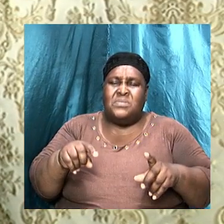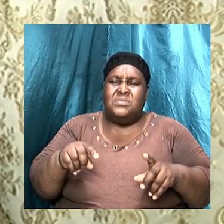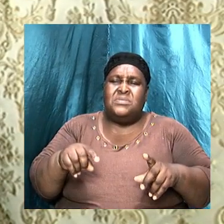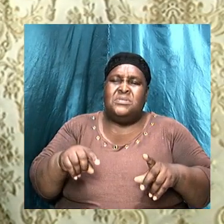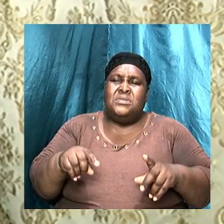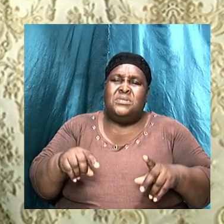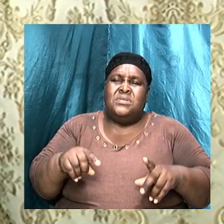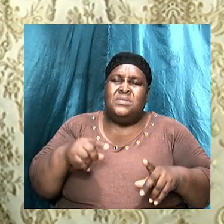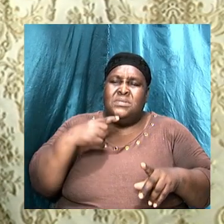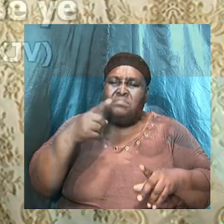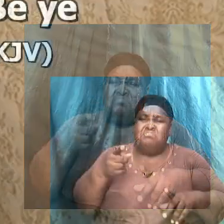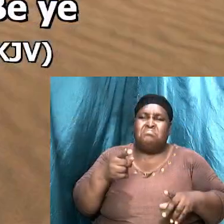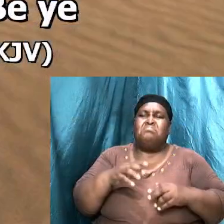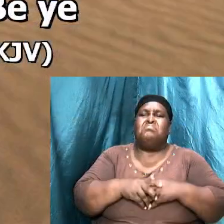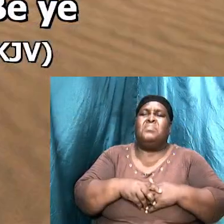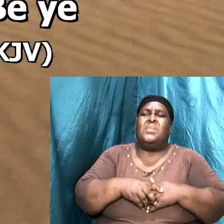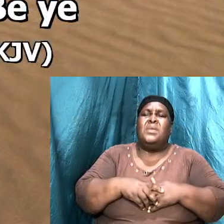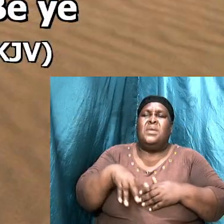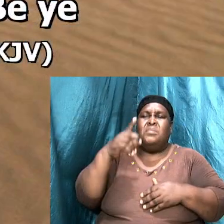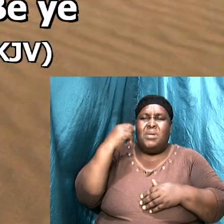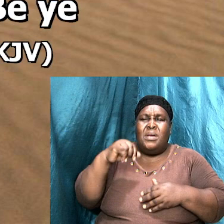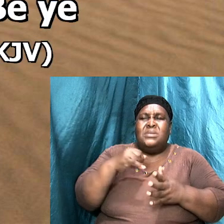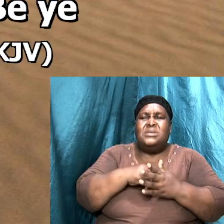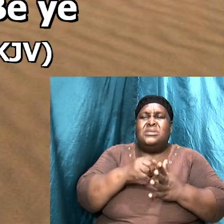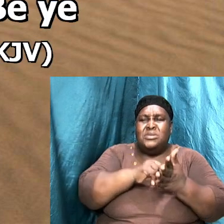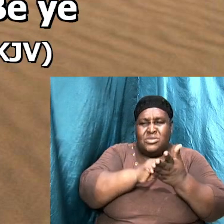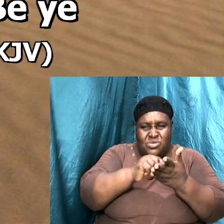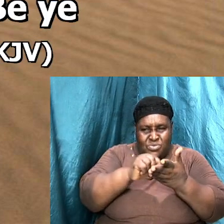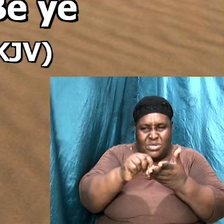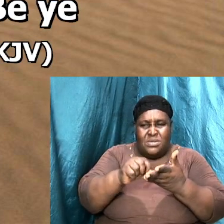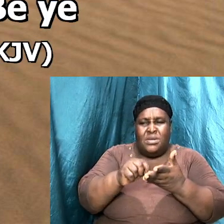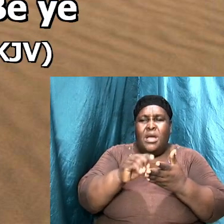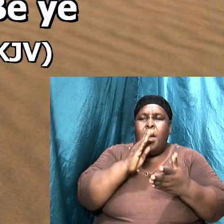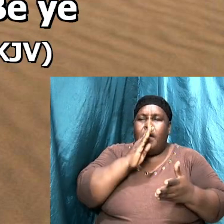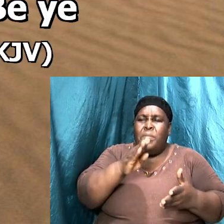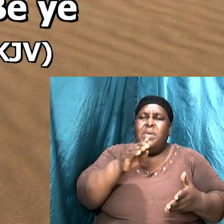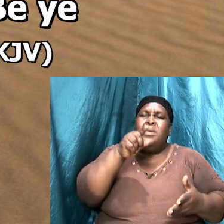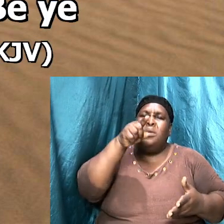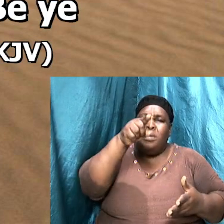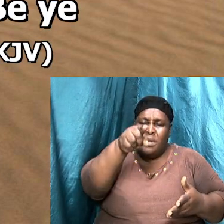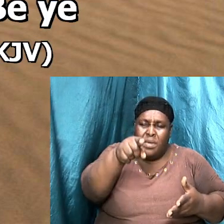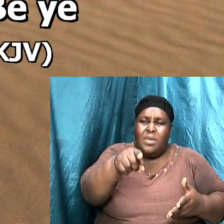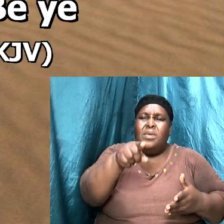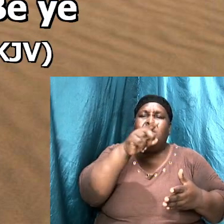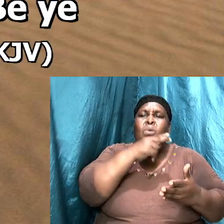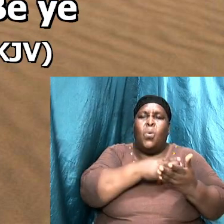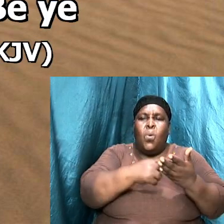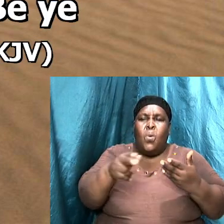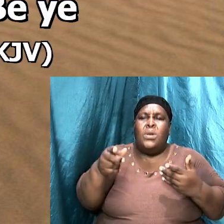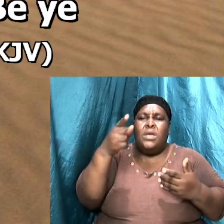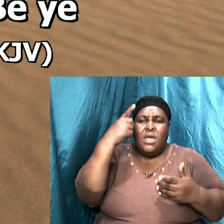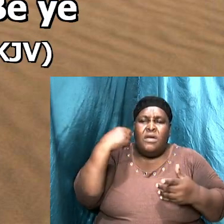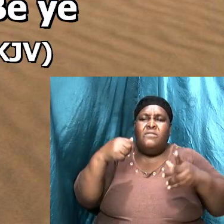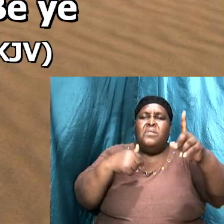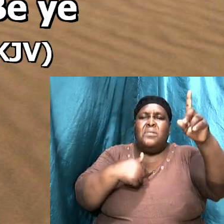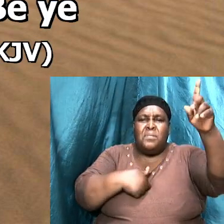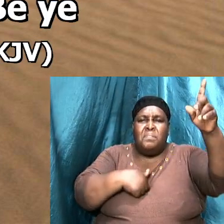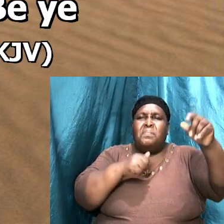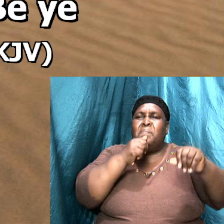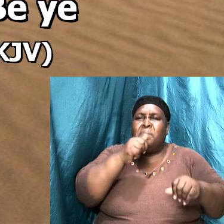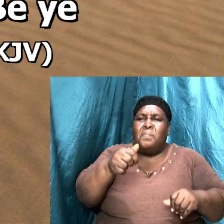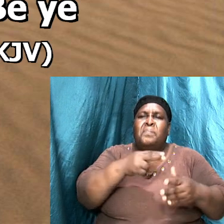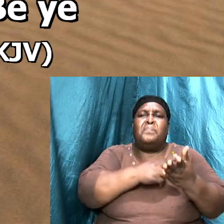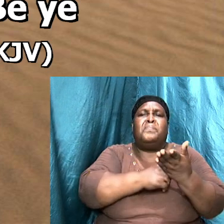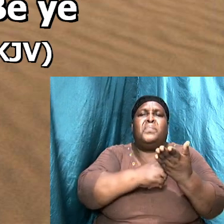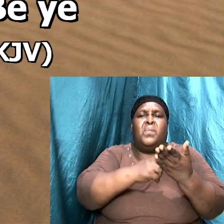verse 16. Because it is written, Be ye holy, for